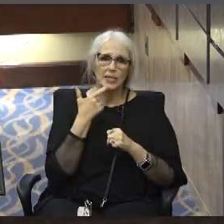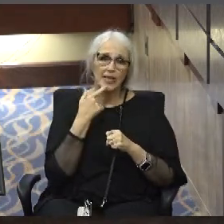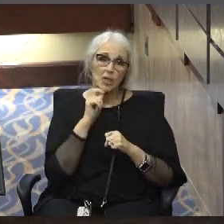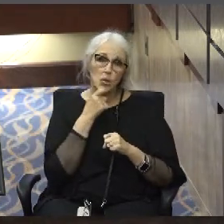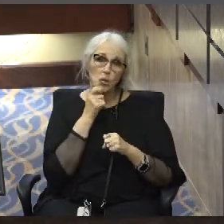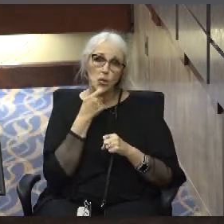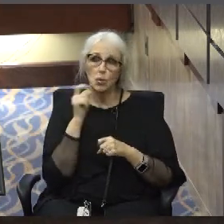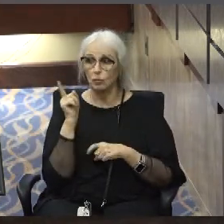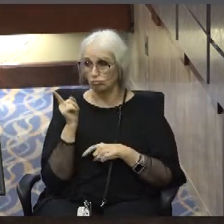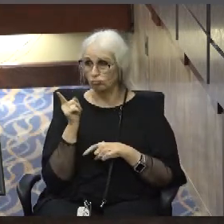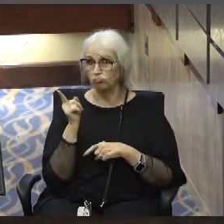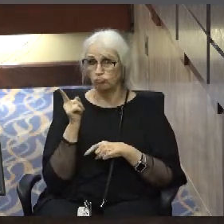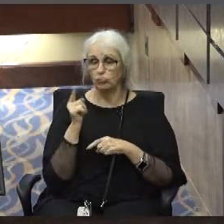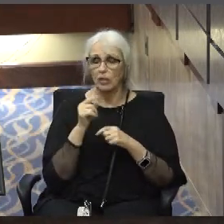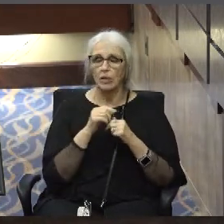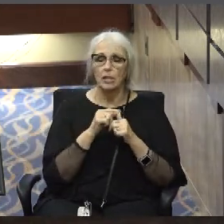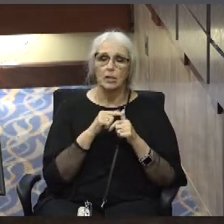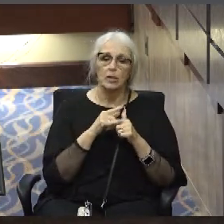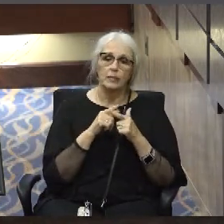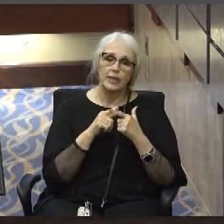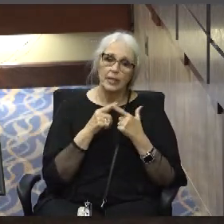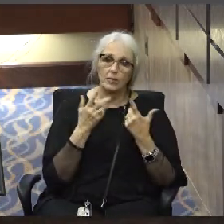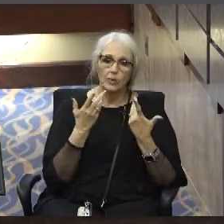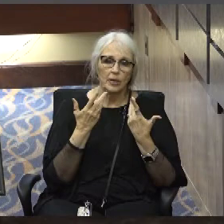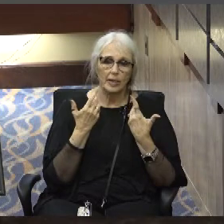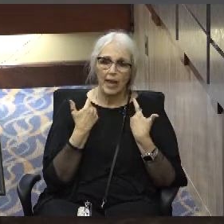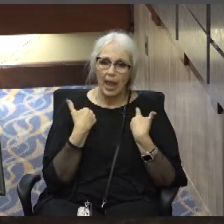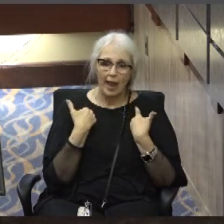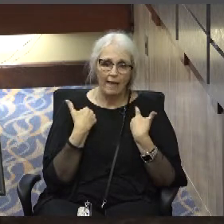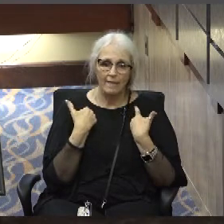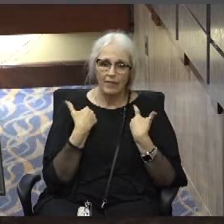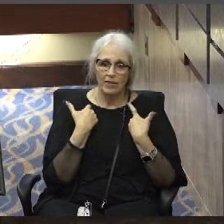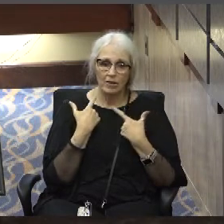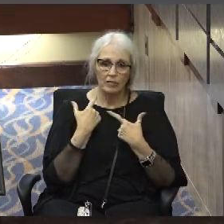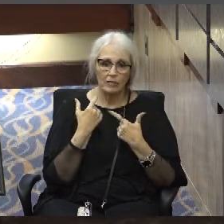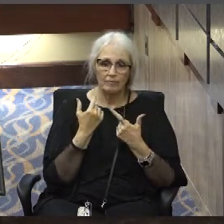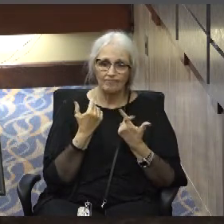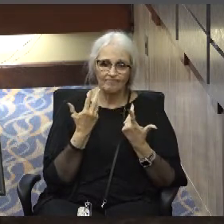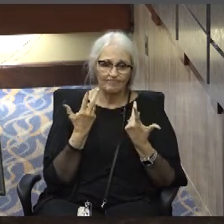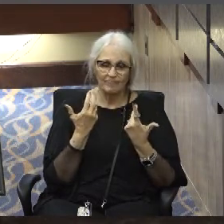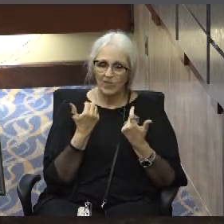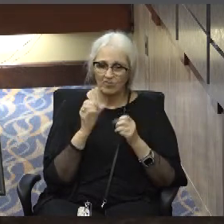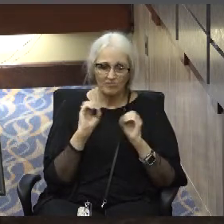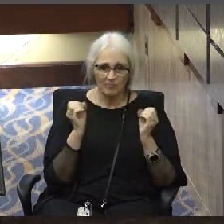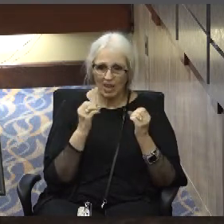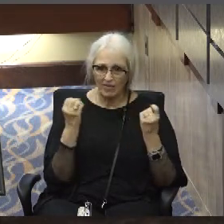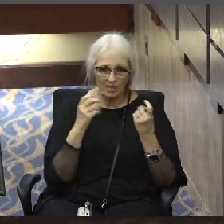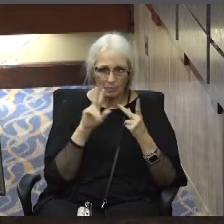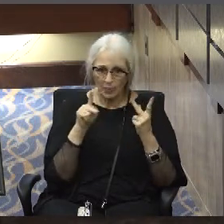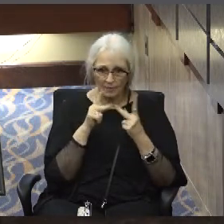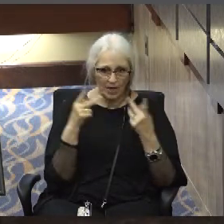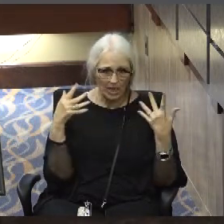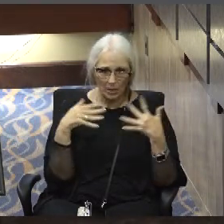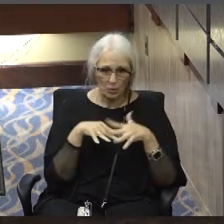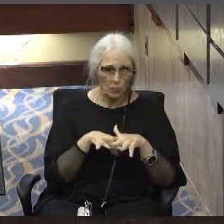cool, but we didn't have the right, everything didn't line up. Now things are lining up,